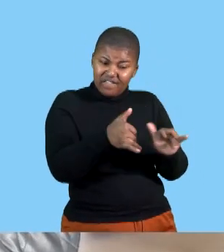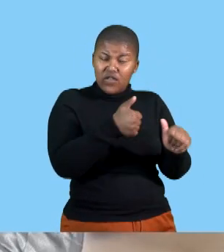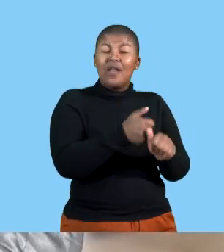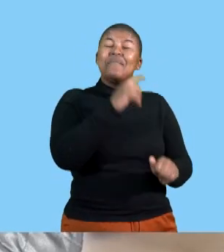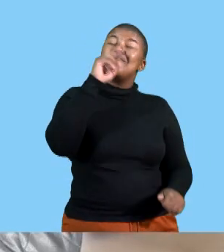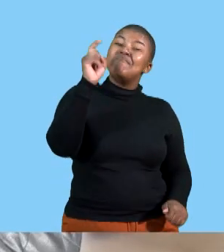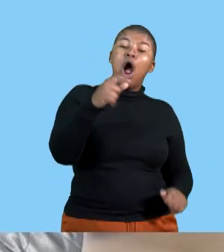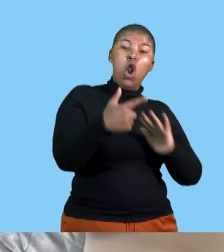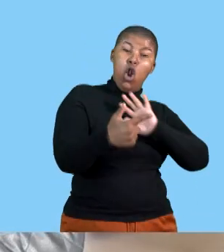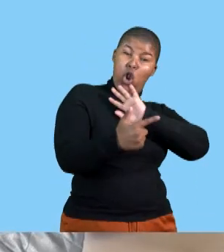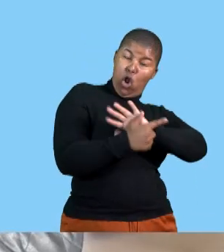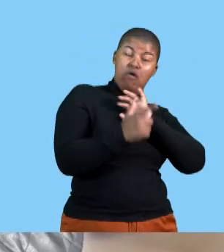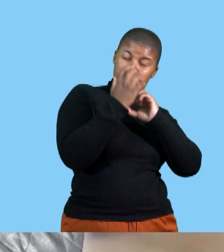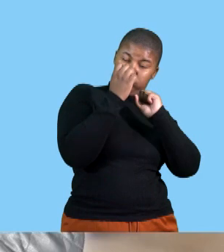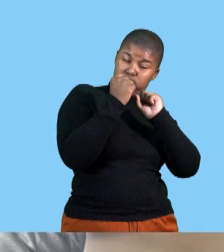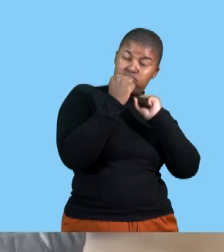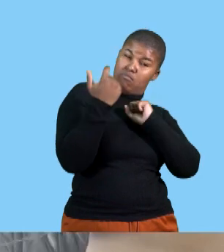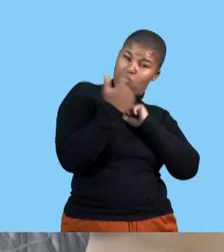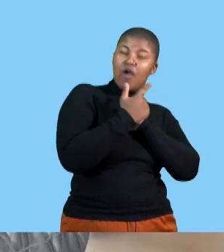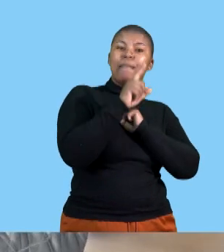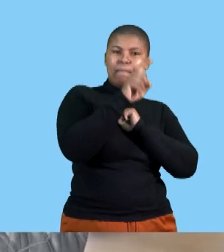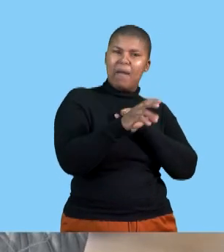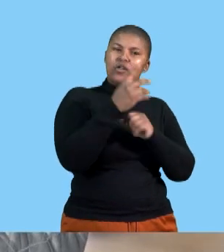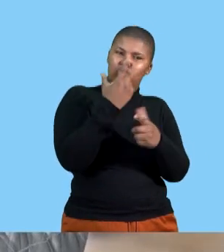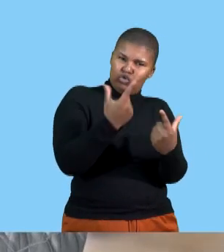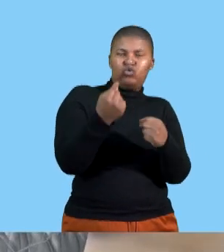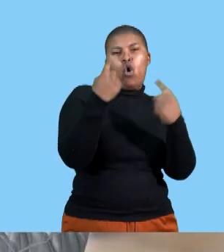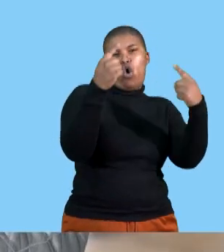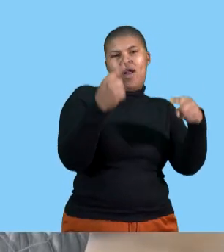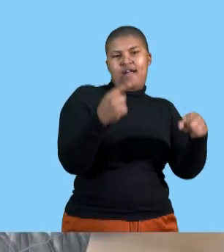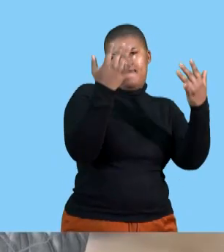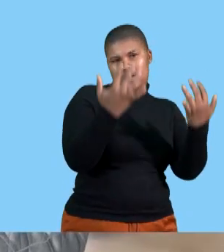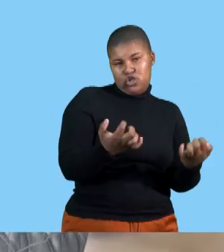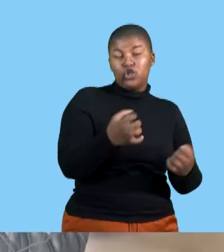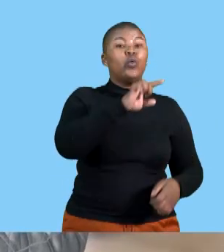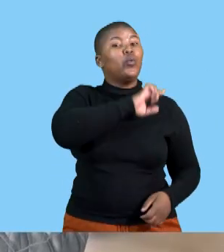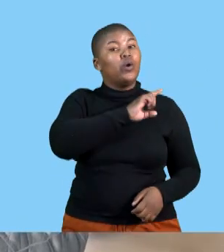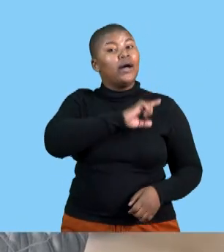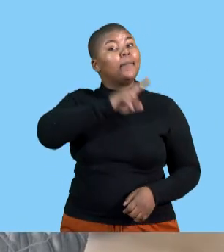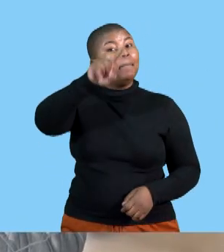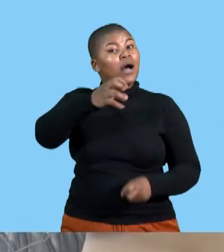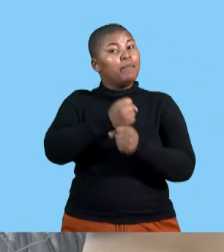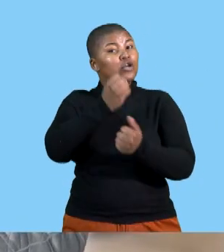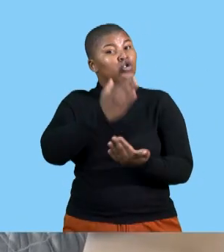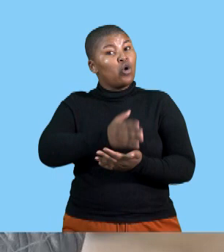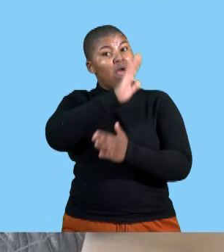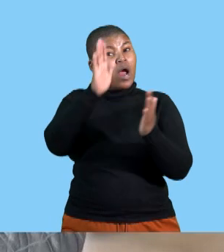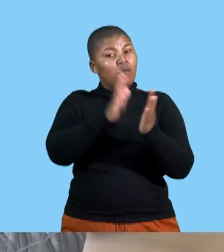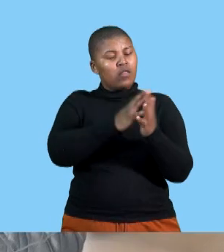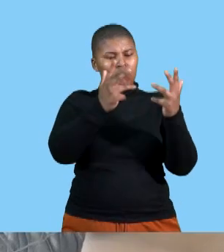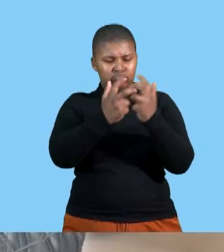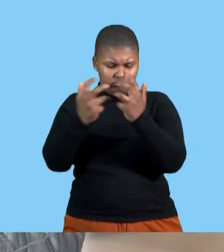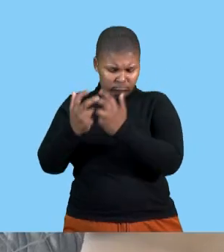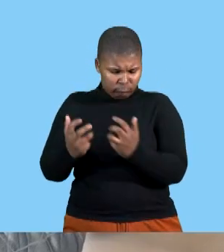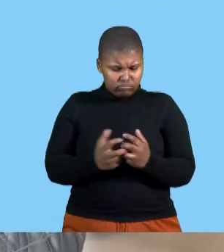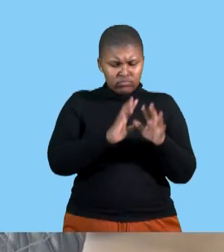compelled by law to audit the financial statements because there has to be accountability in terms of the money is